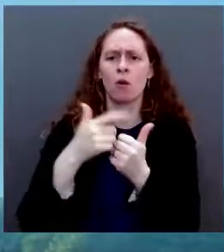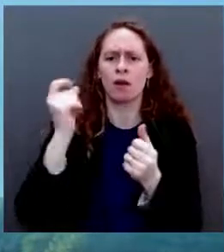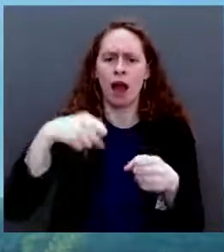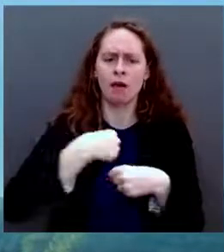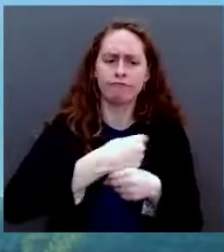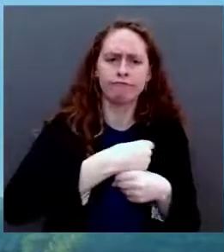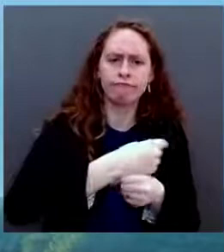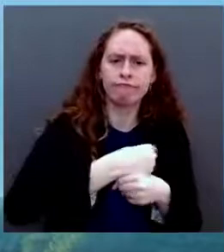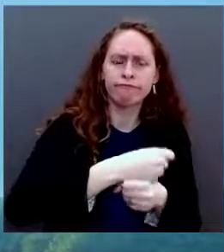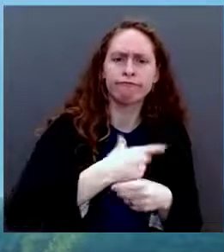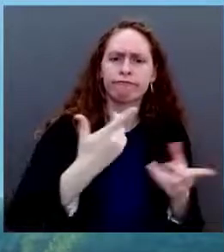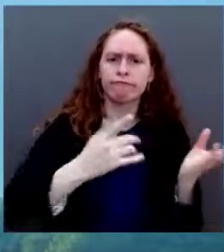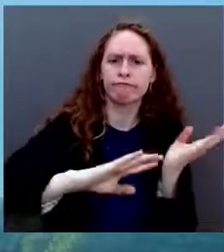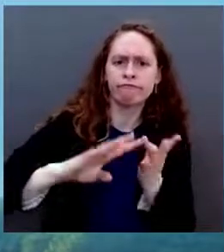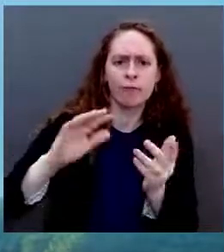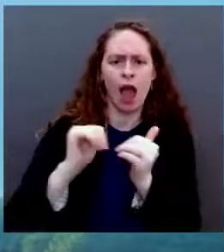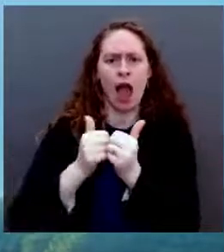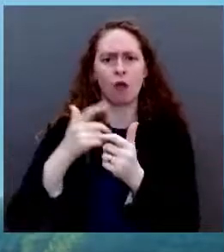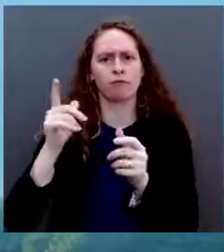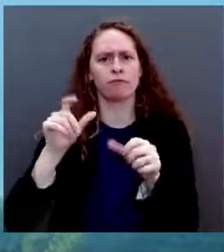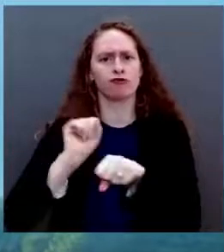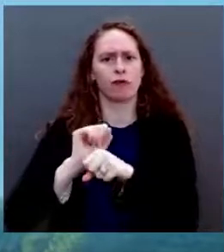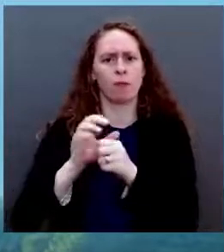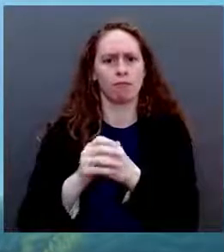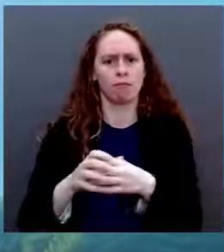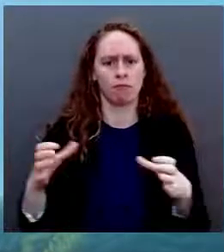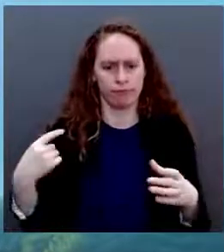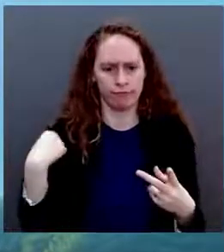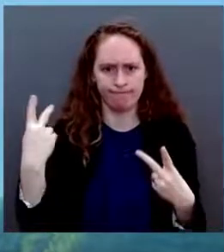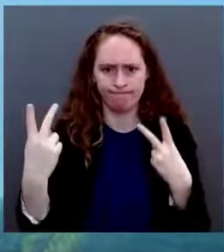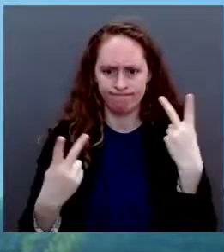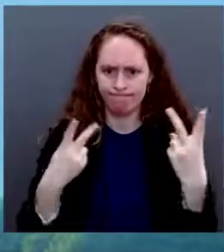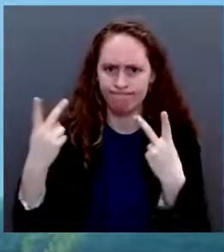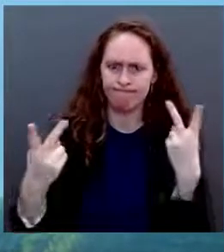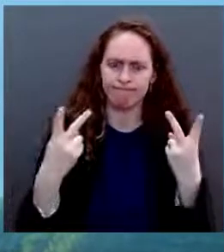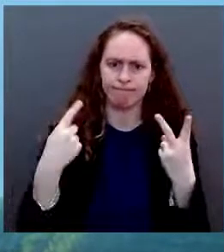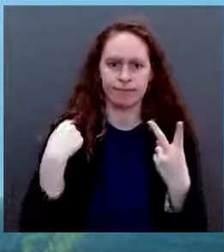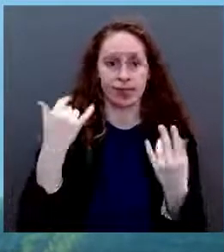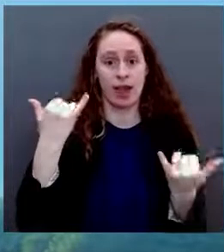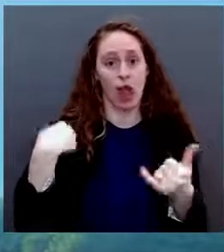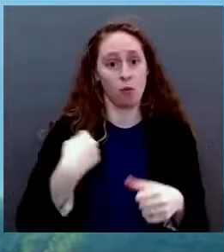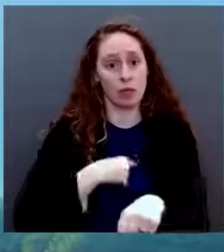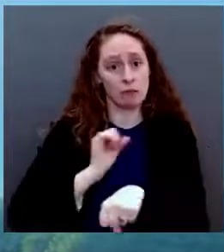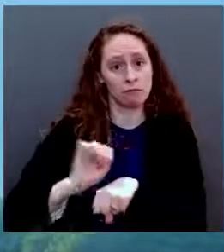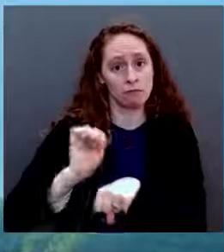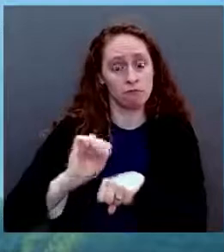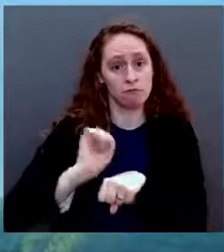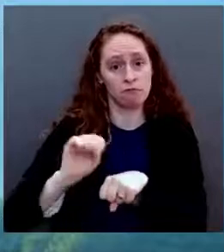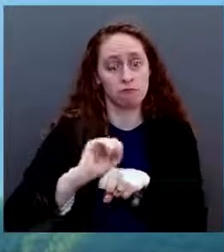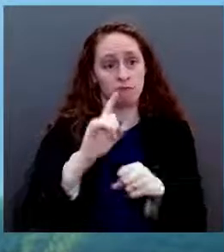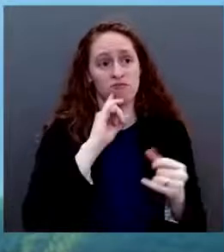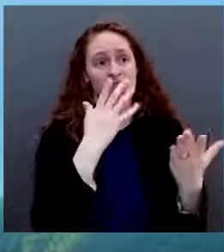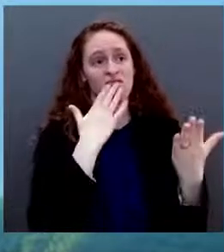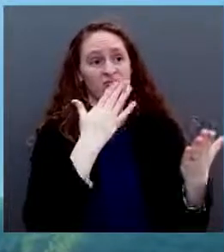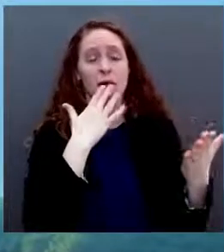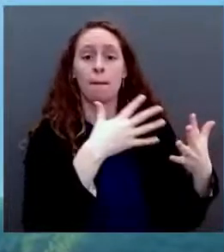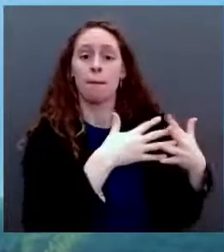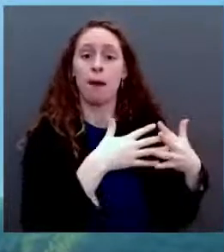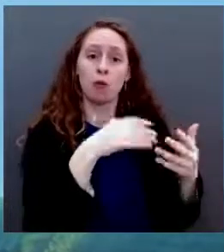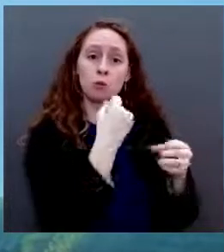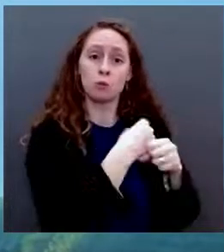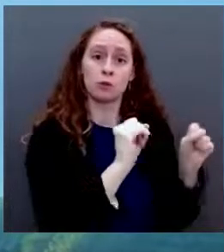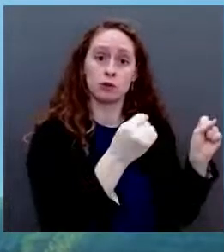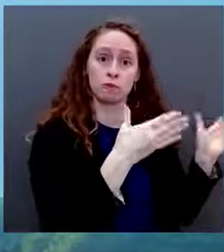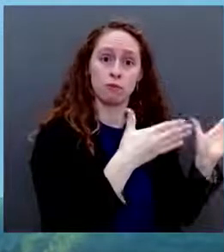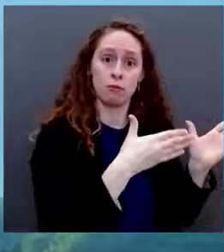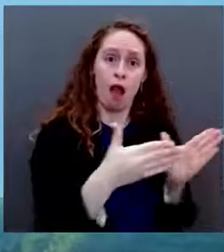because of your American Rescue Plan, we have the resources to be able to do meaningful work, committing over $1 billion, broken down as